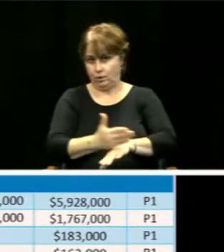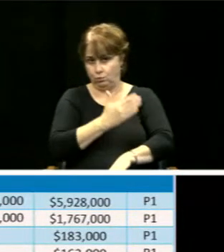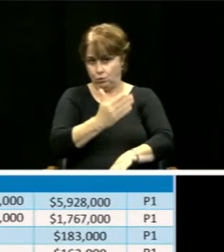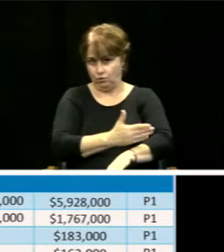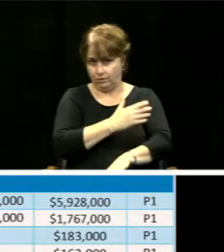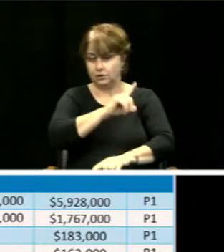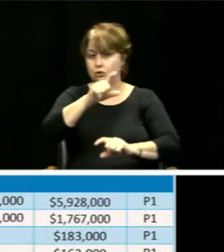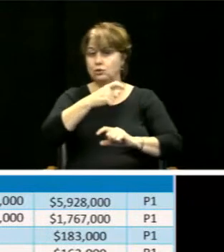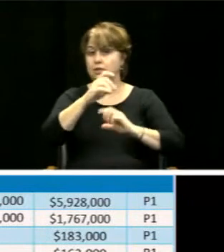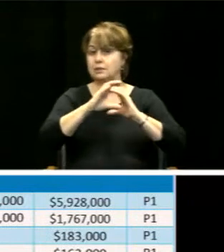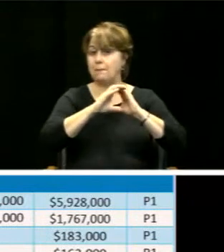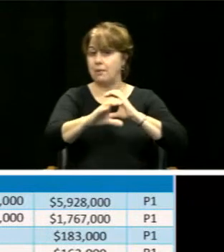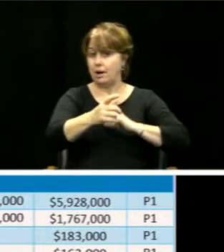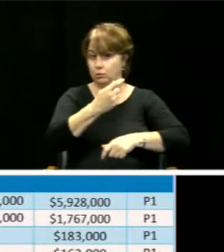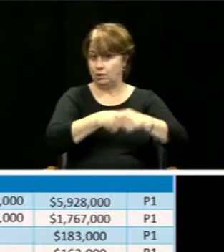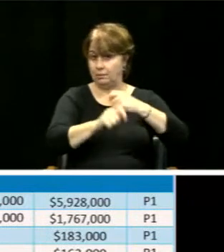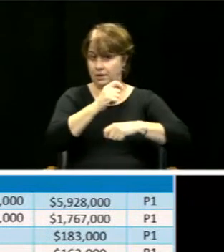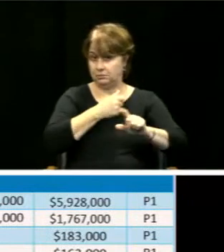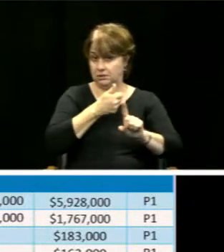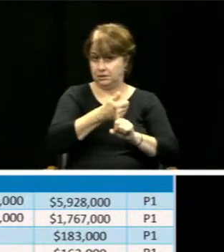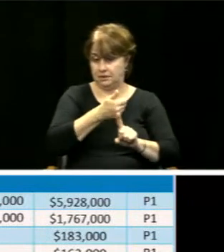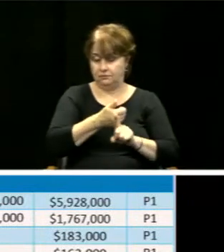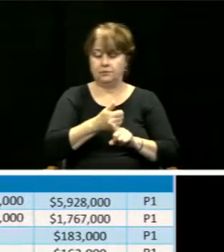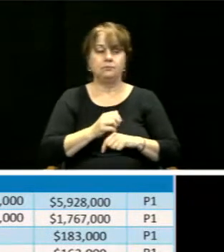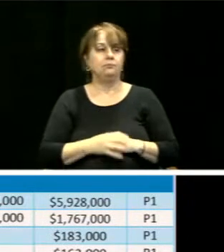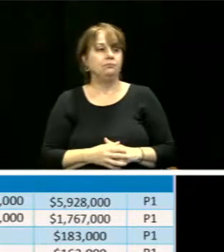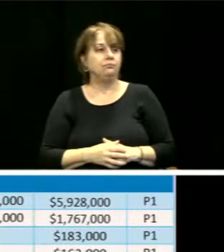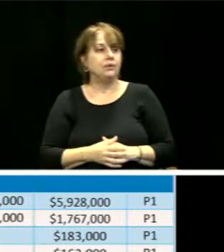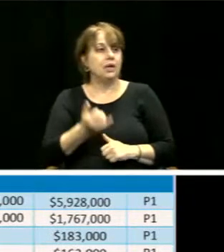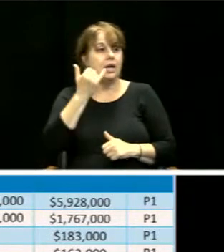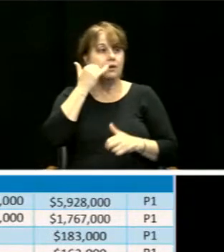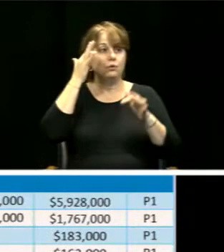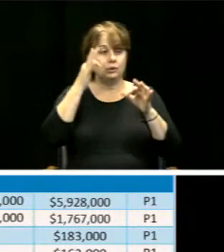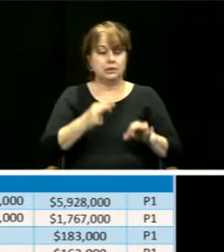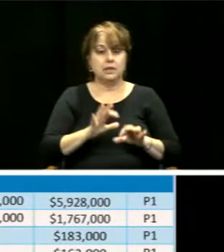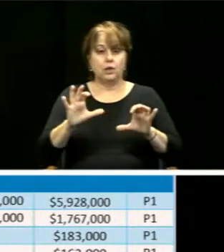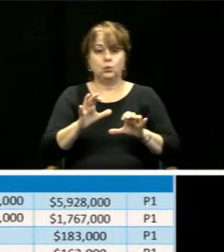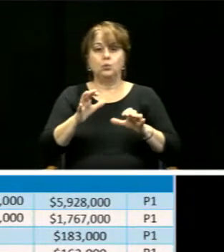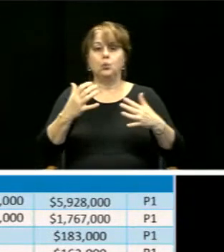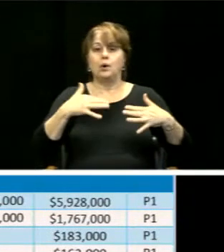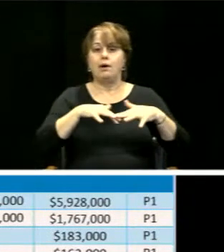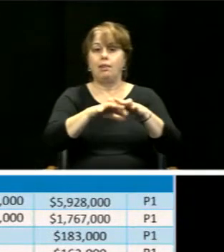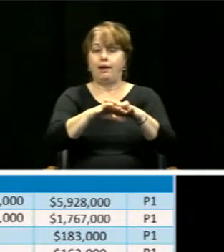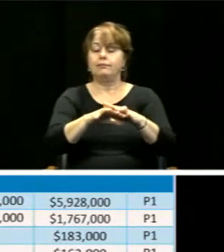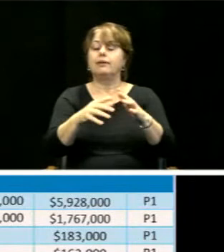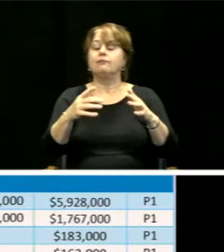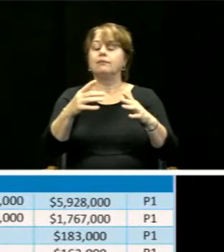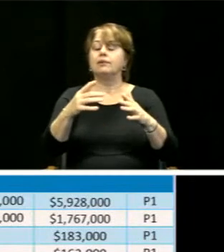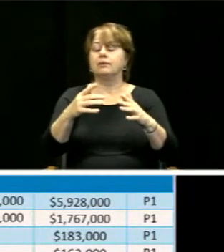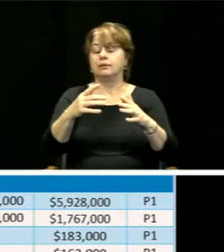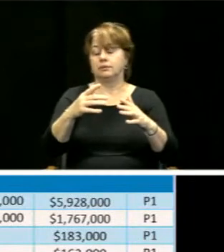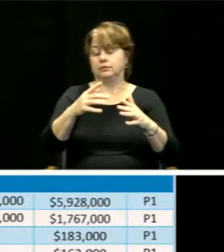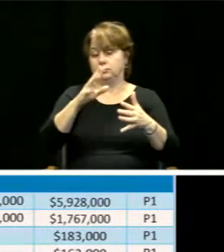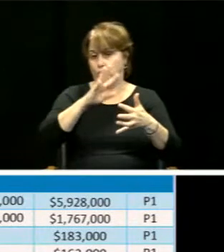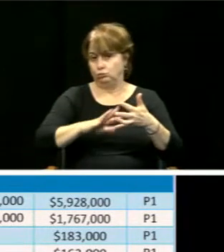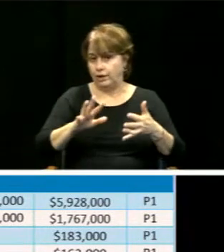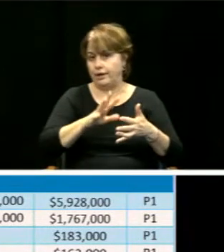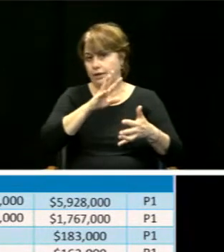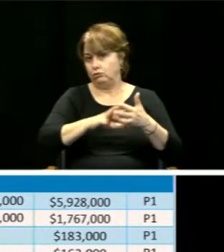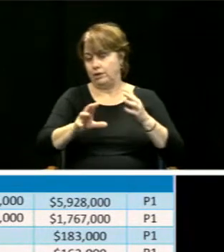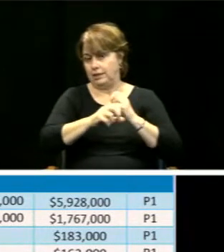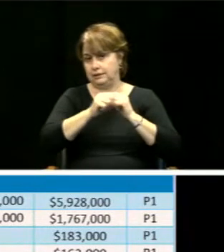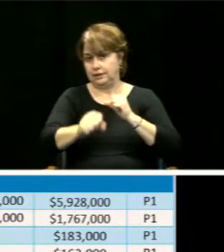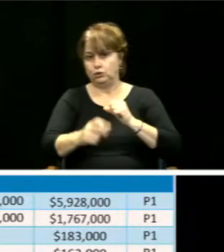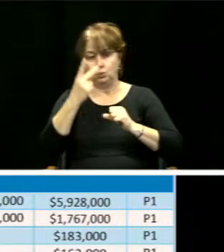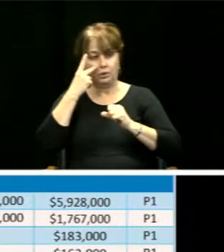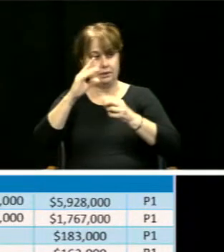the pipe replacements. And then if you decide to do collector drains, drain extensions, you can see the numbers